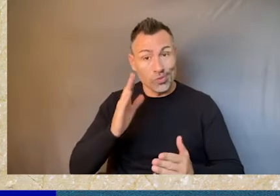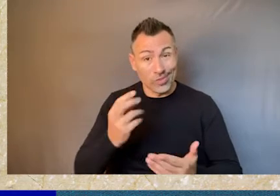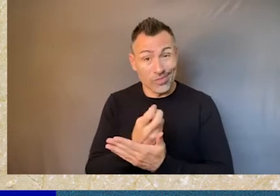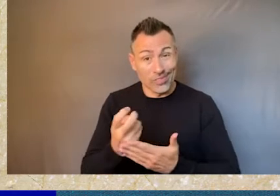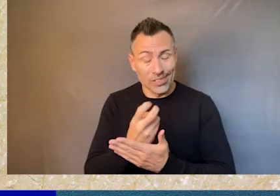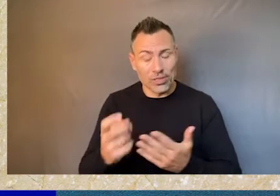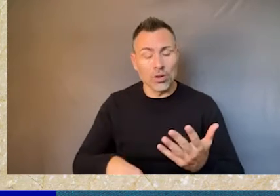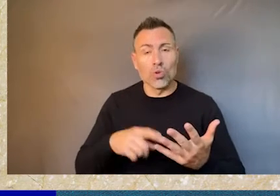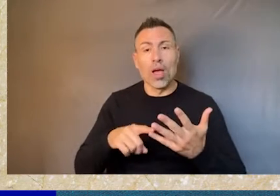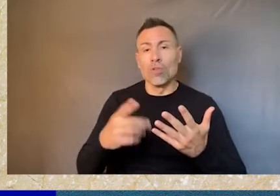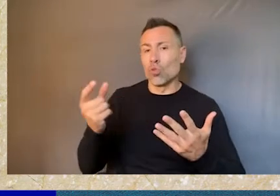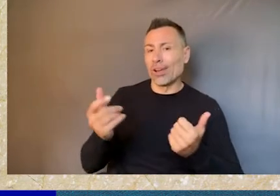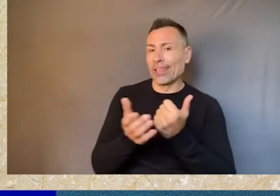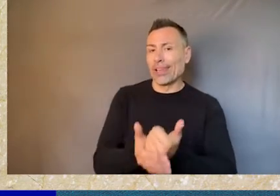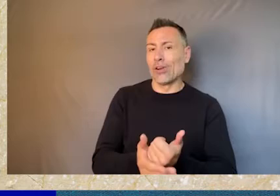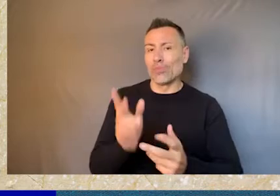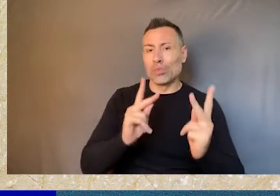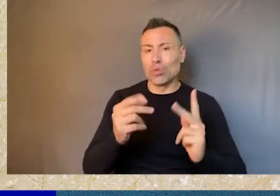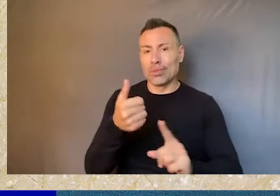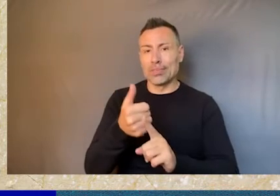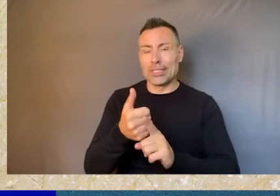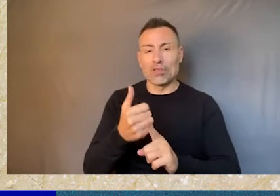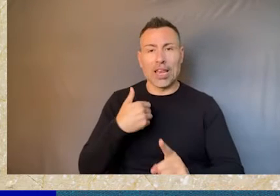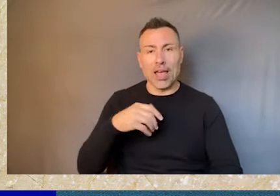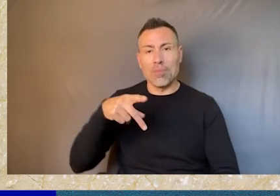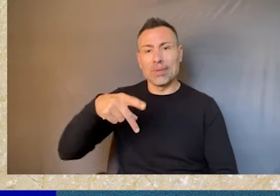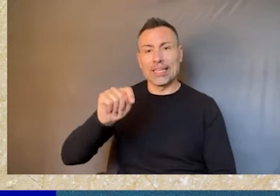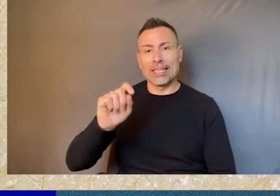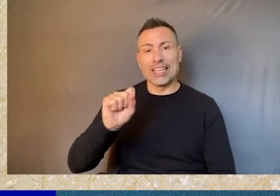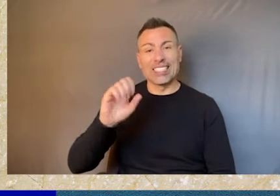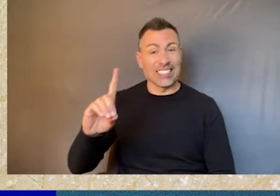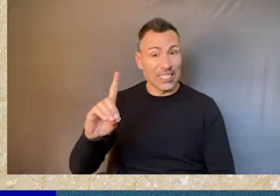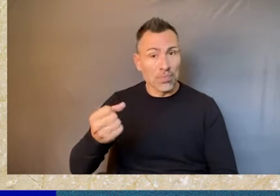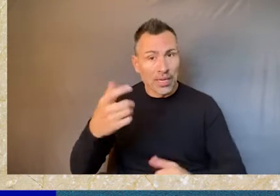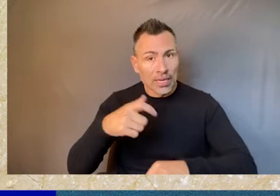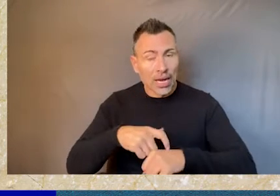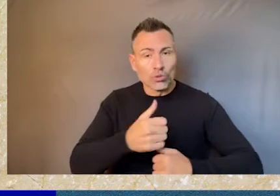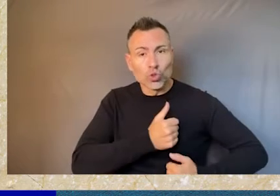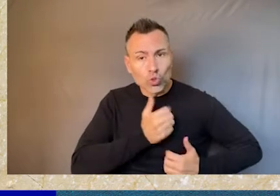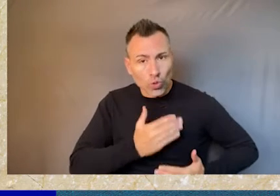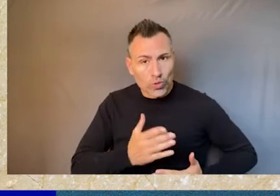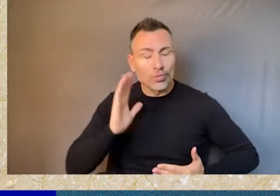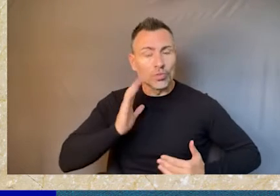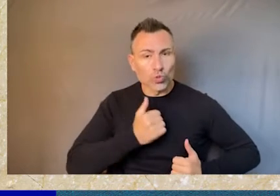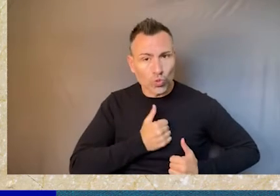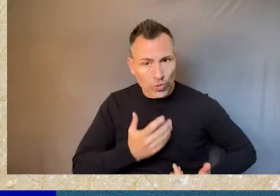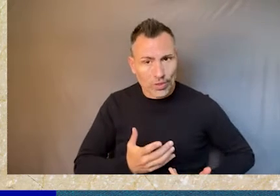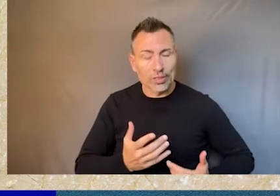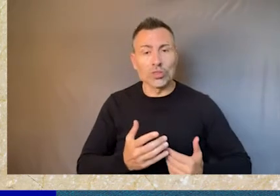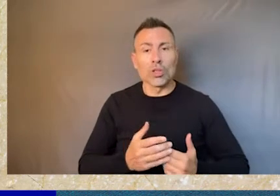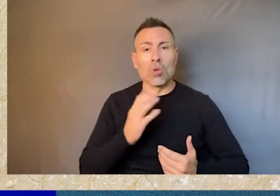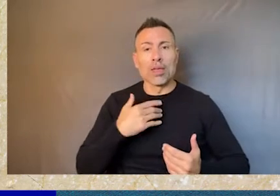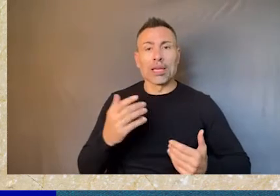There's dogs that help with PTSD with soldiers and veterans and help give them space and security. So